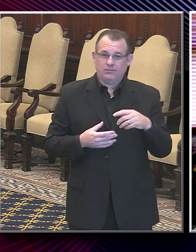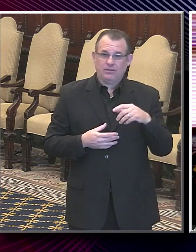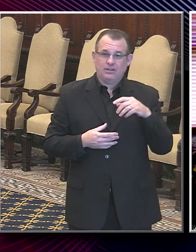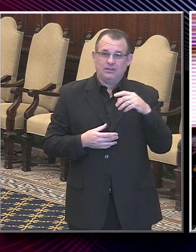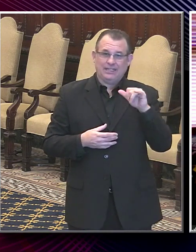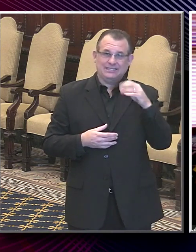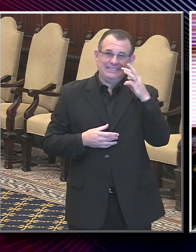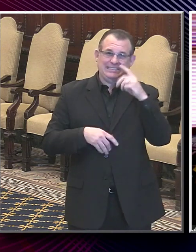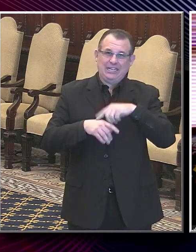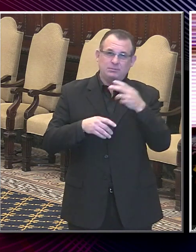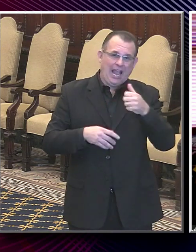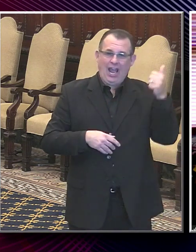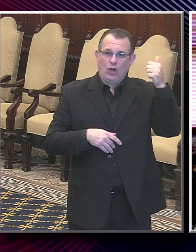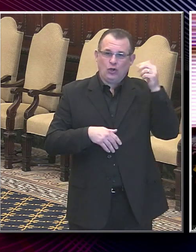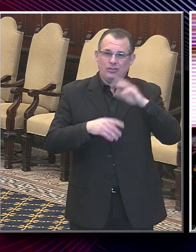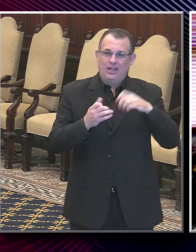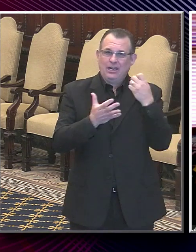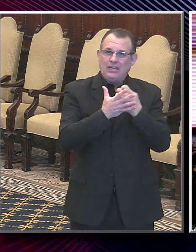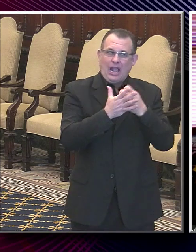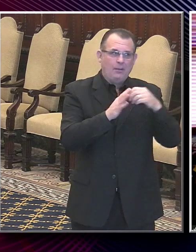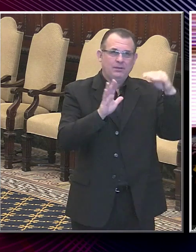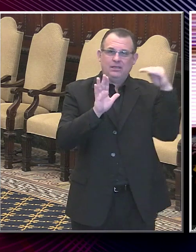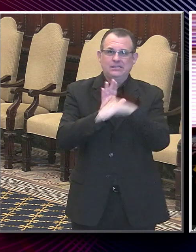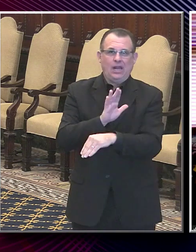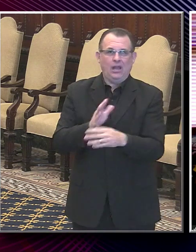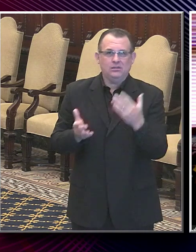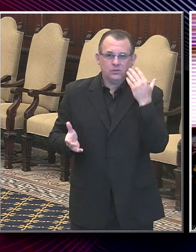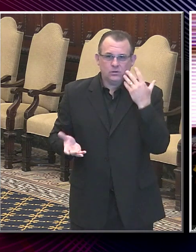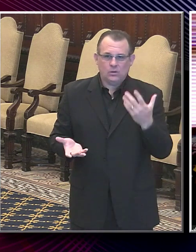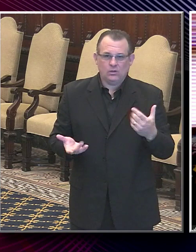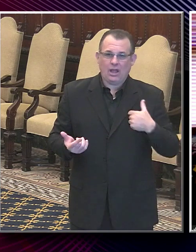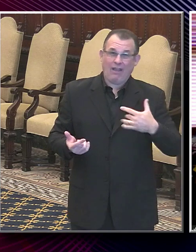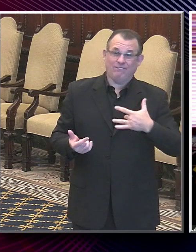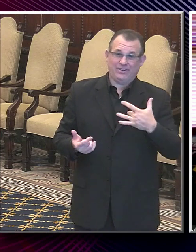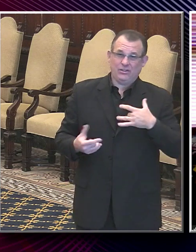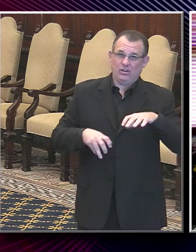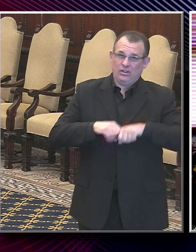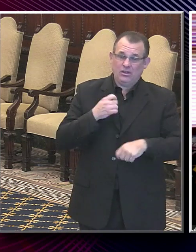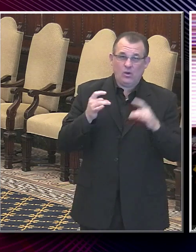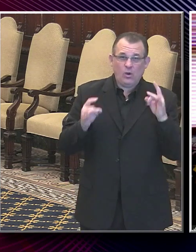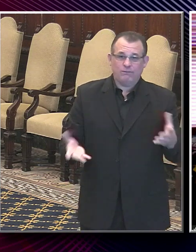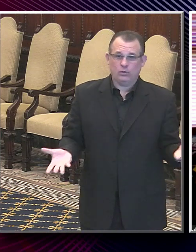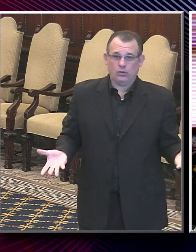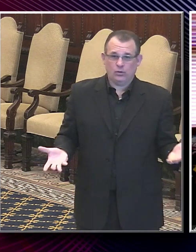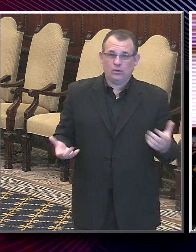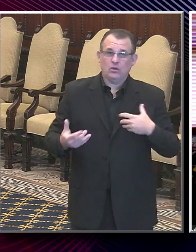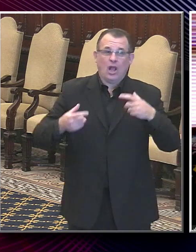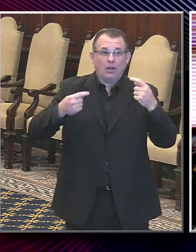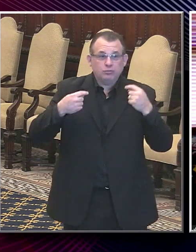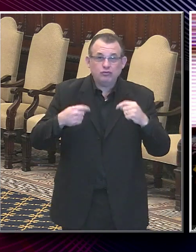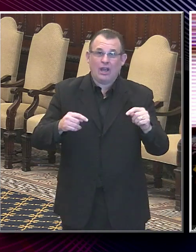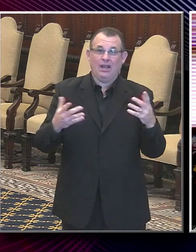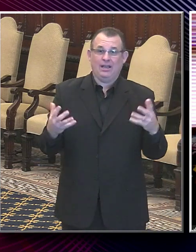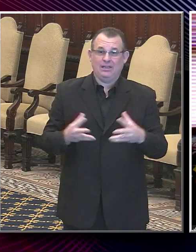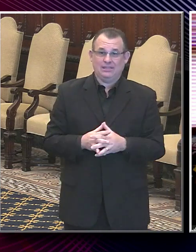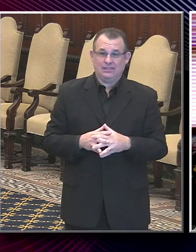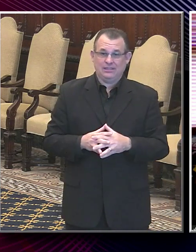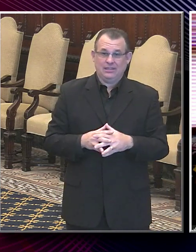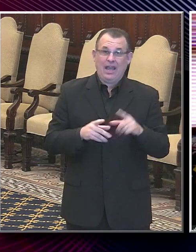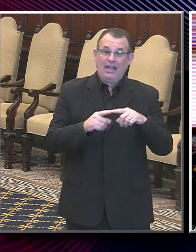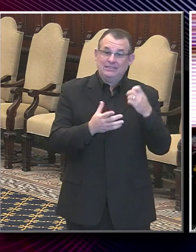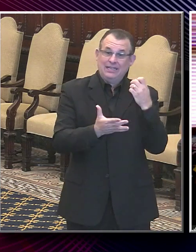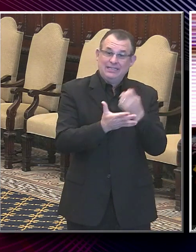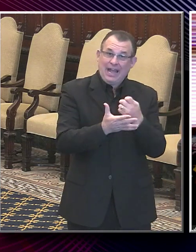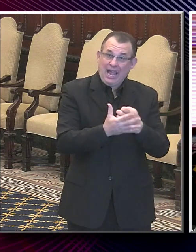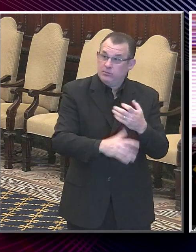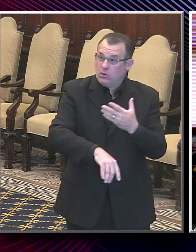hole. So I mean, I feel terrible about it, and we'll try to get it back as the economy improves. But in the meantime,